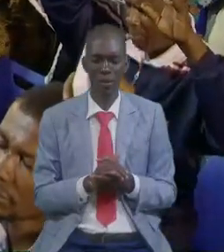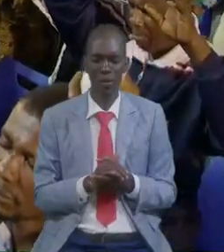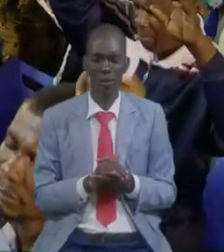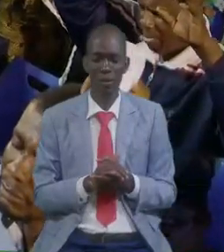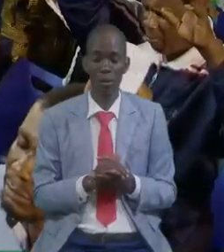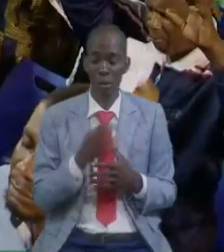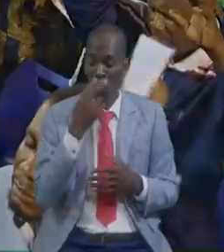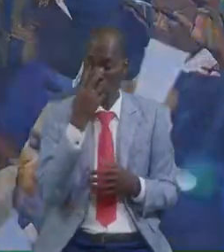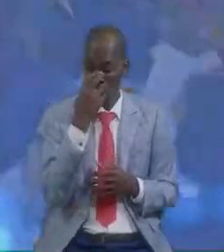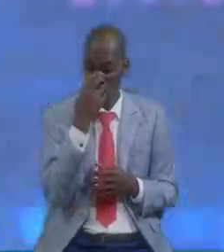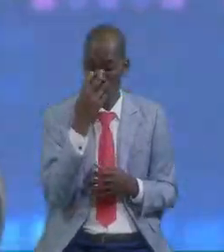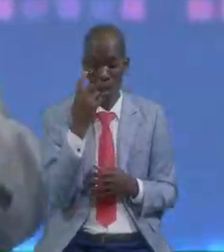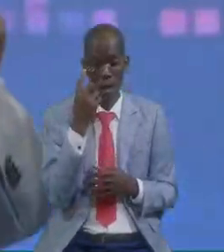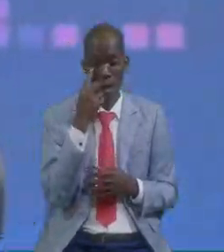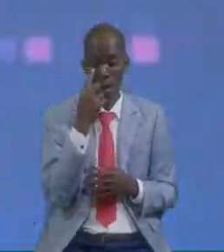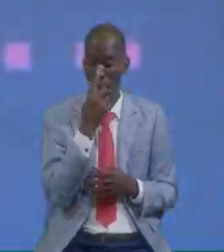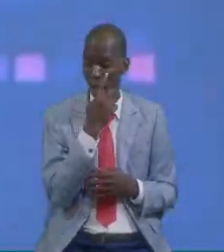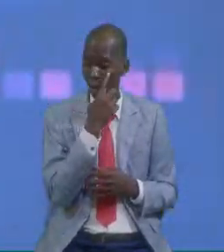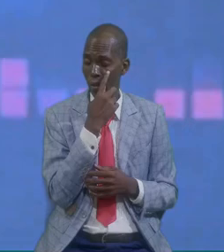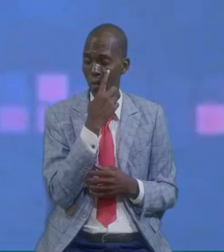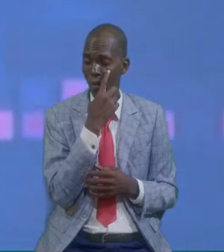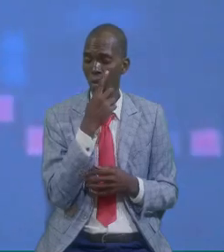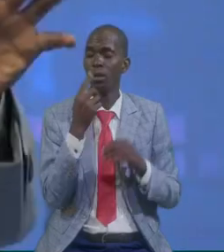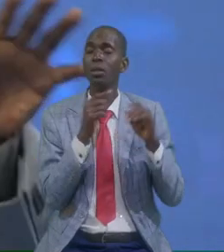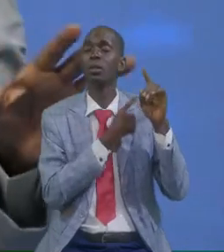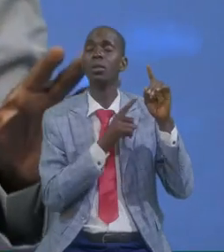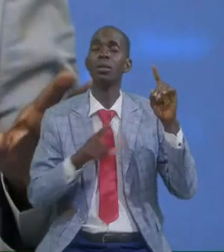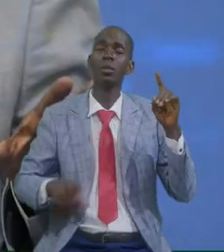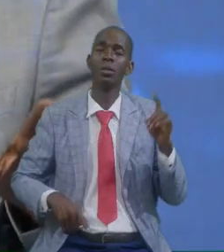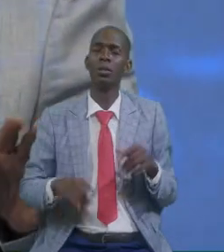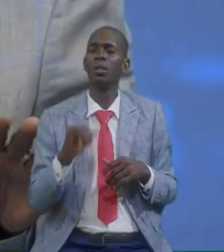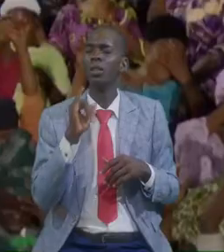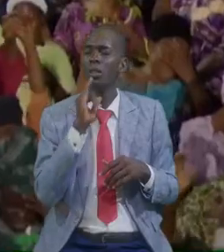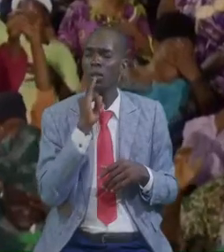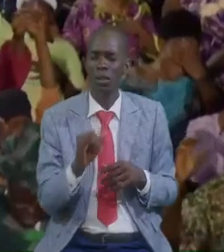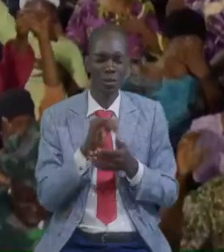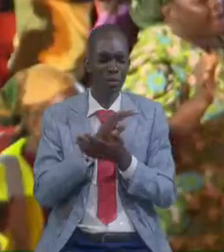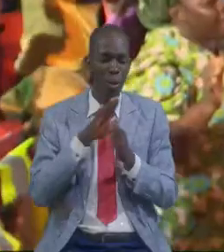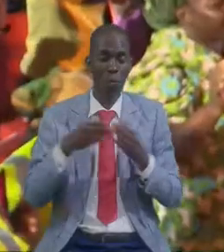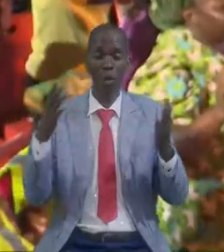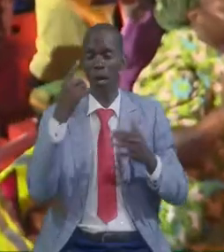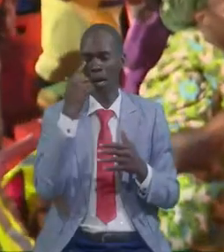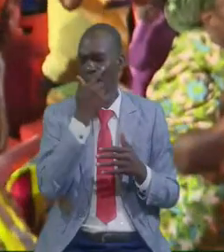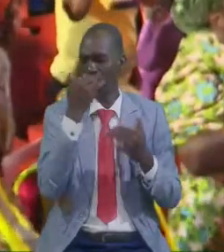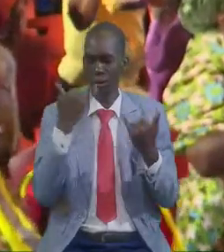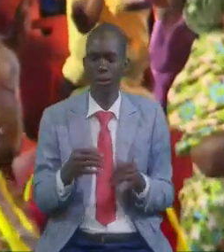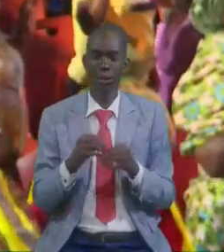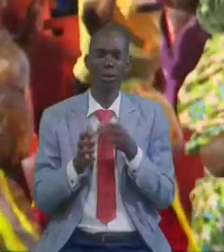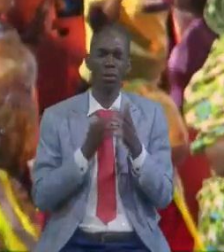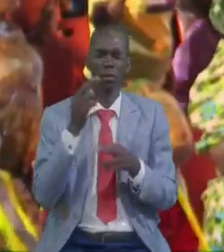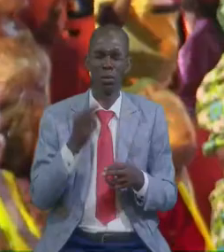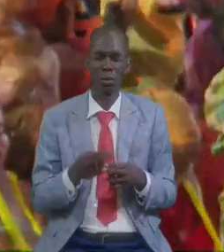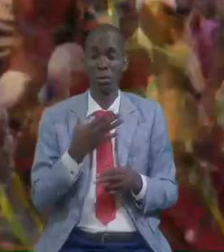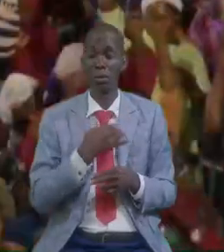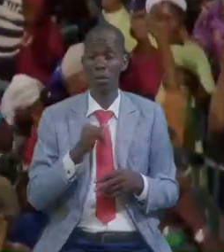Blind eyes, the Lord is opening your eyes right now. And I pray at